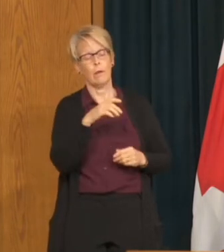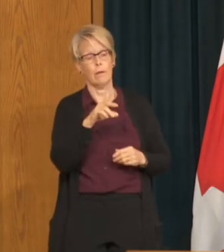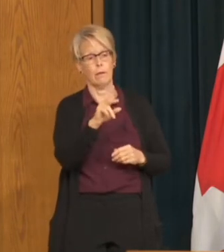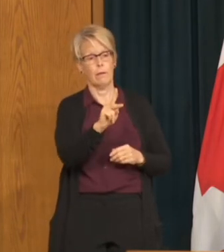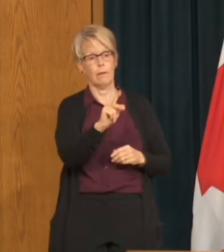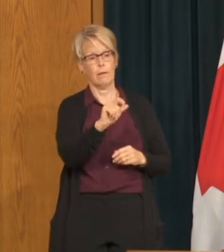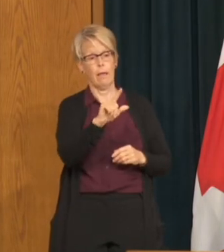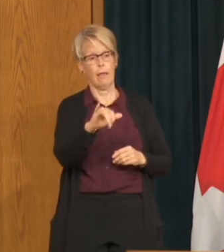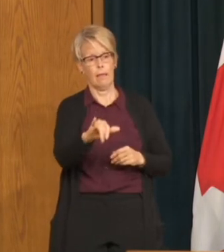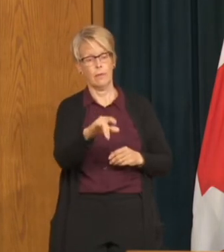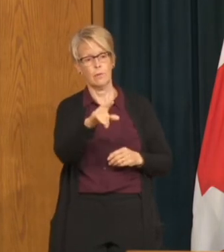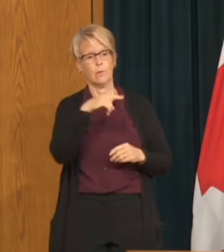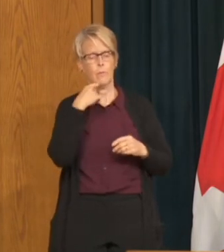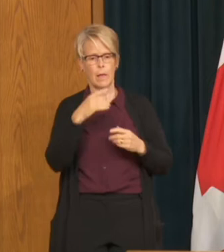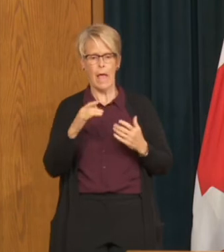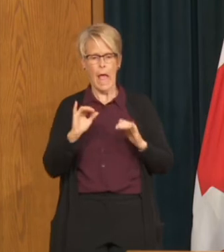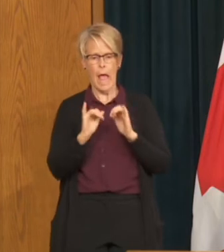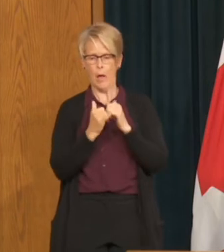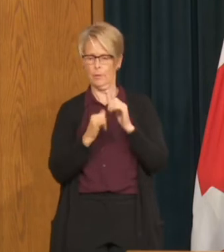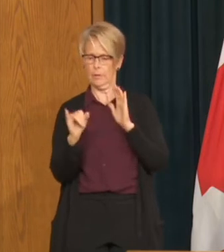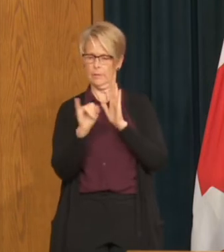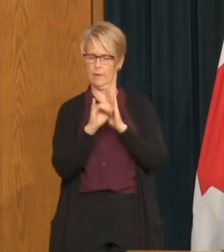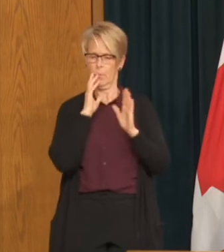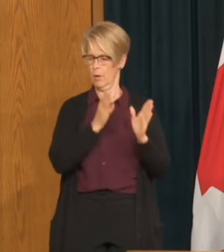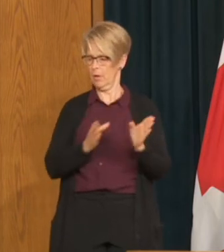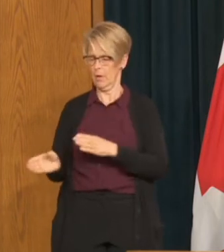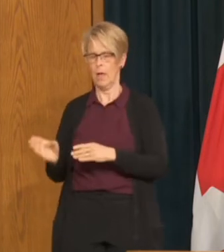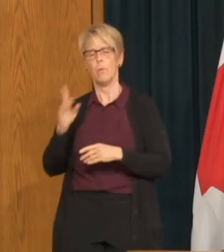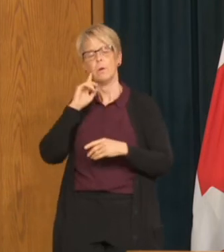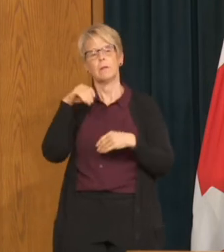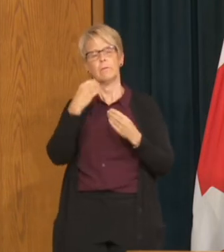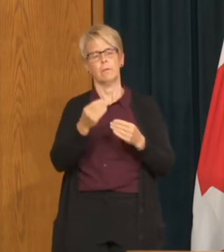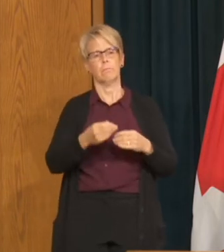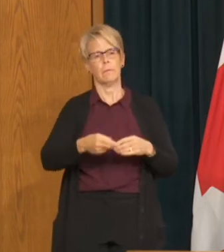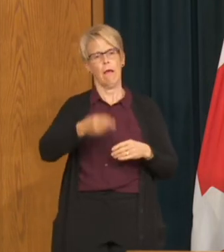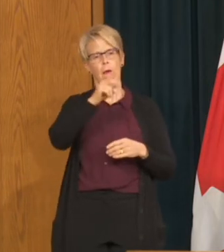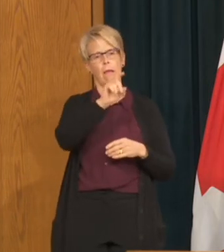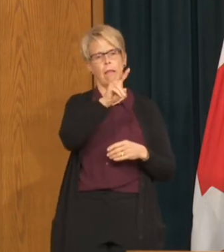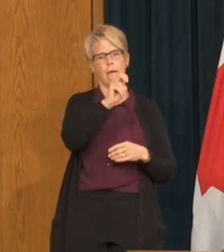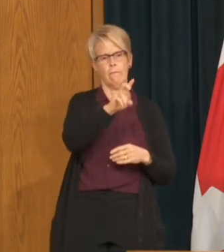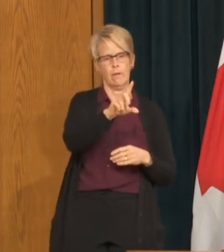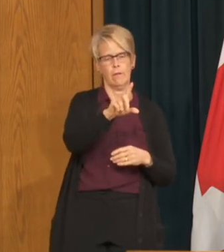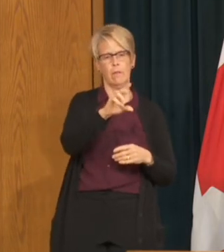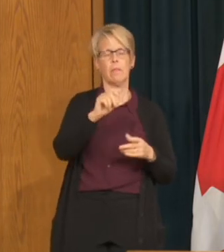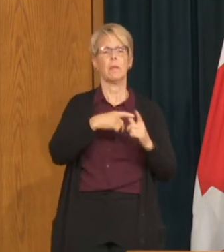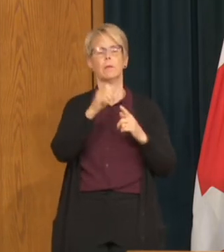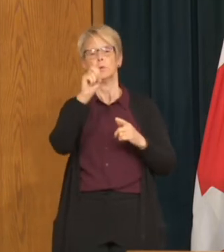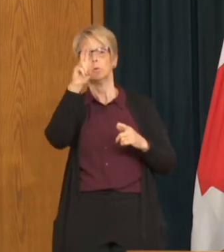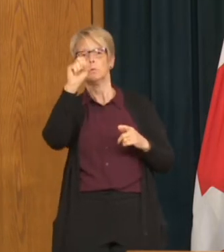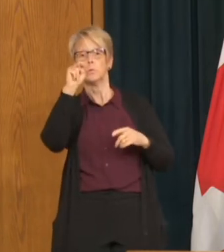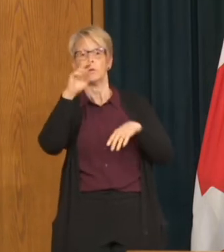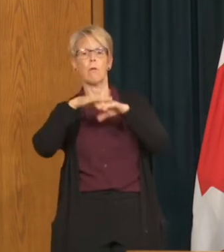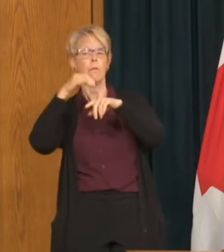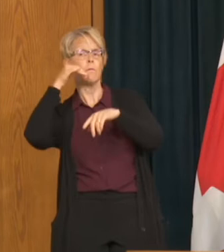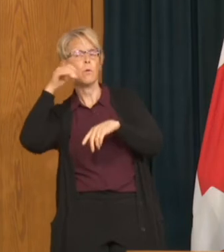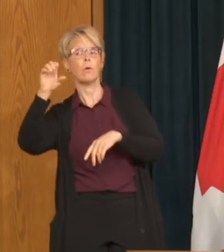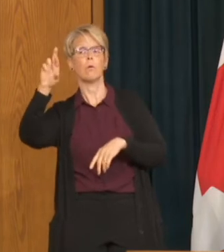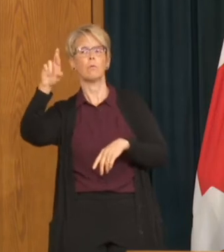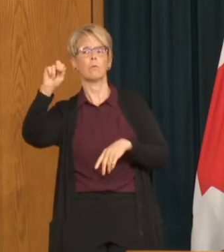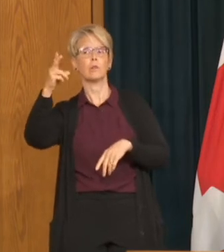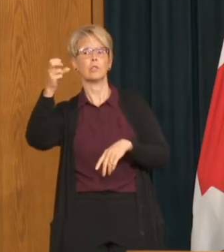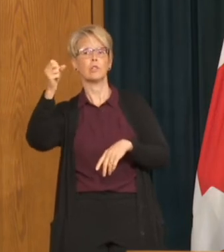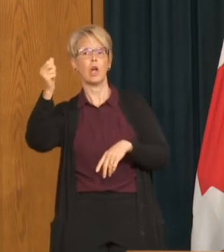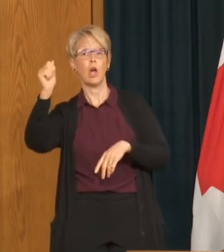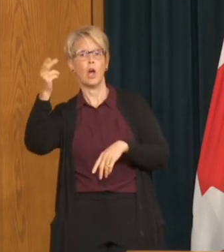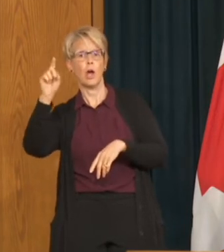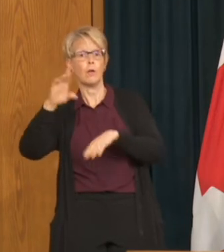around the triggers, I'll give you a high level, and then if Susan and or Rashad wanted to add to that, then they certainly could. So the